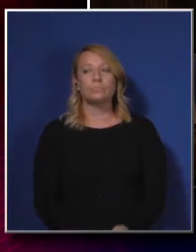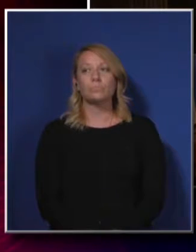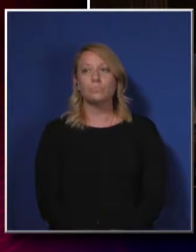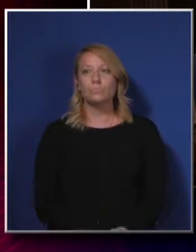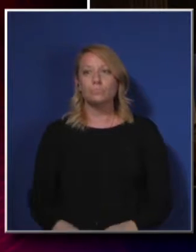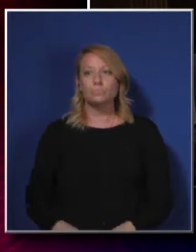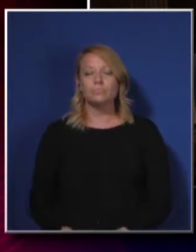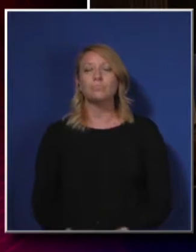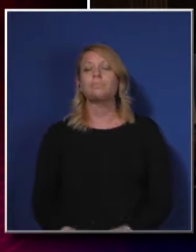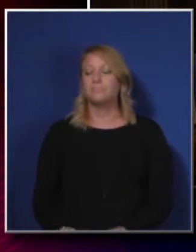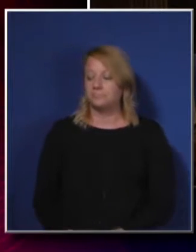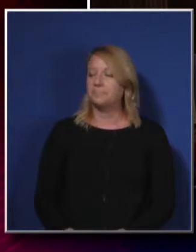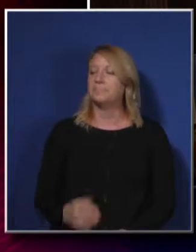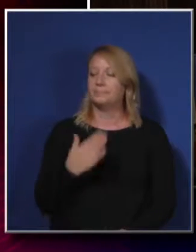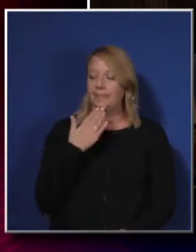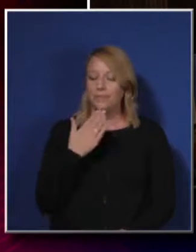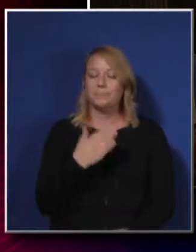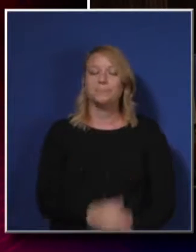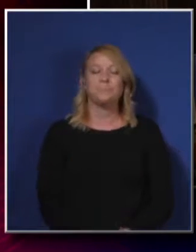Thank you.